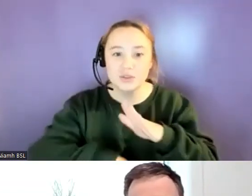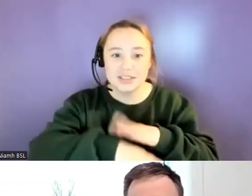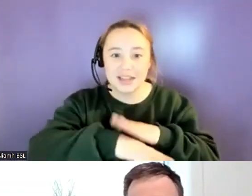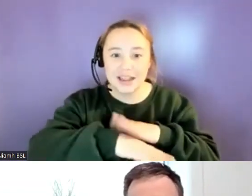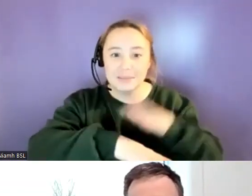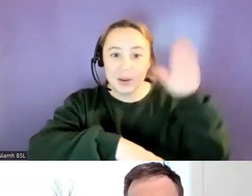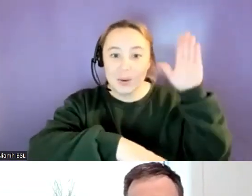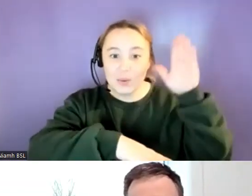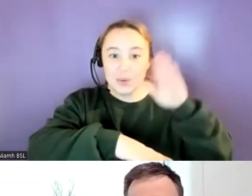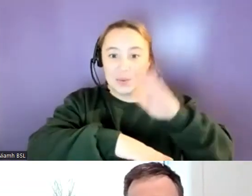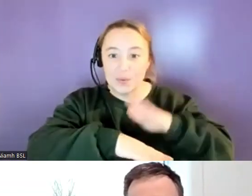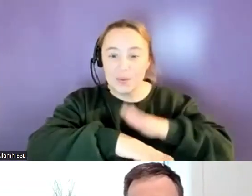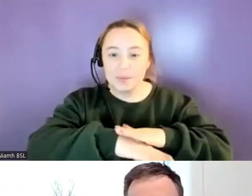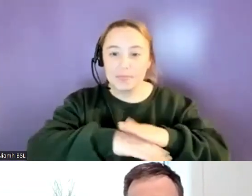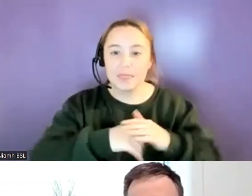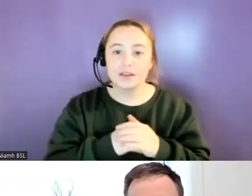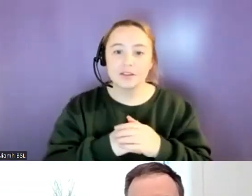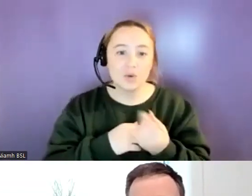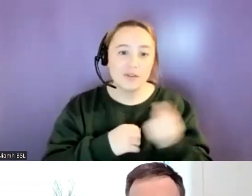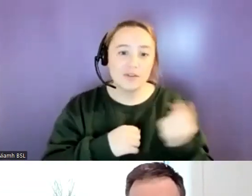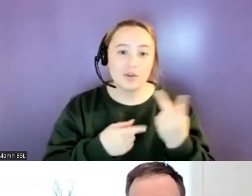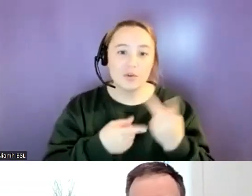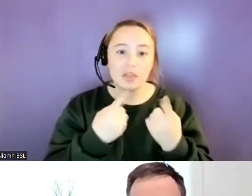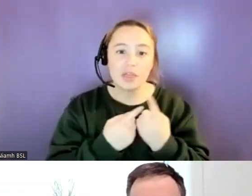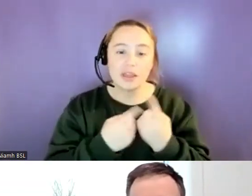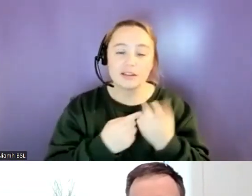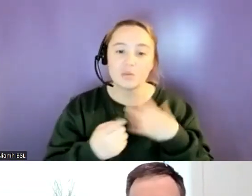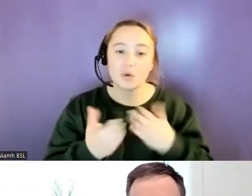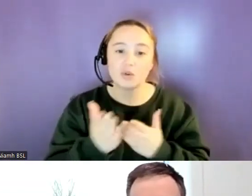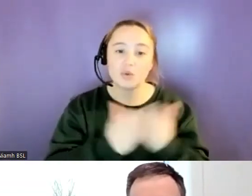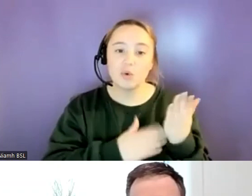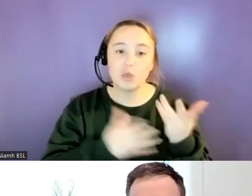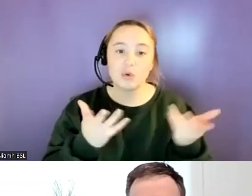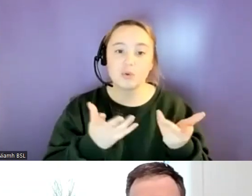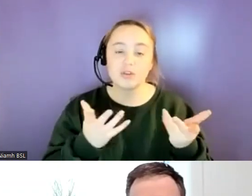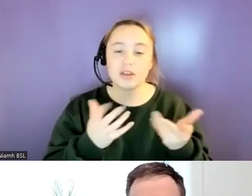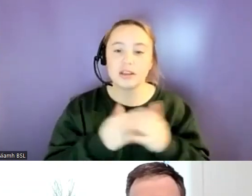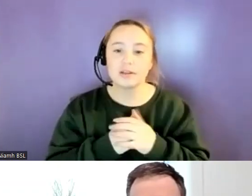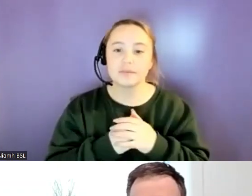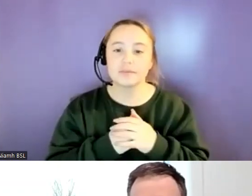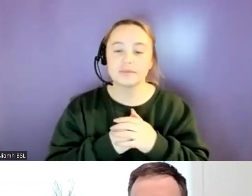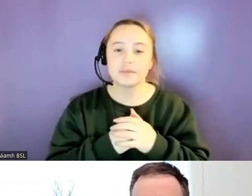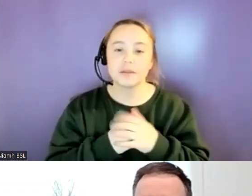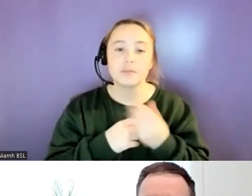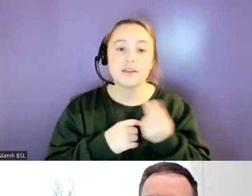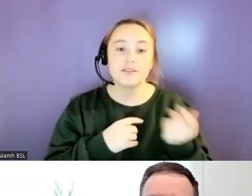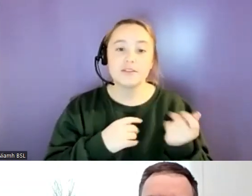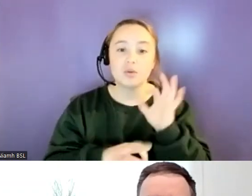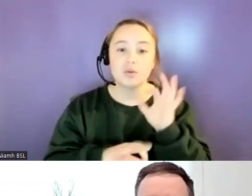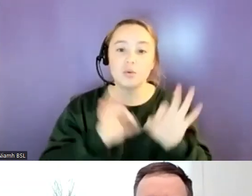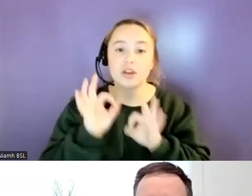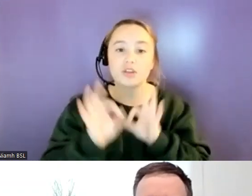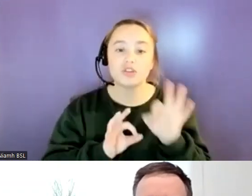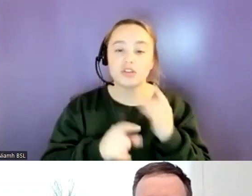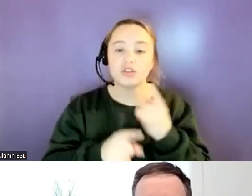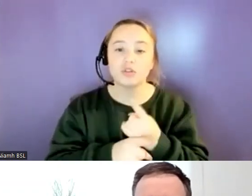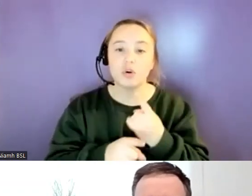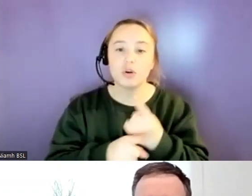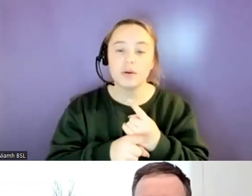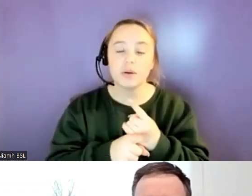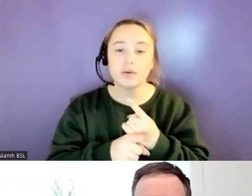quickly running out of time. Just a couple of other things I wanted to get to today, though. We've had a couple of questions come in around the topic